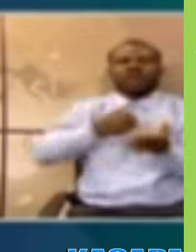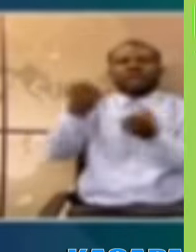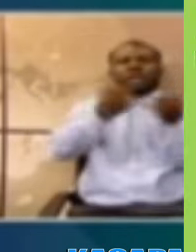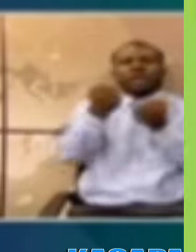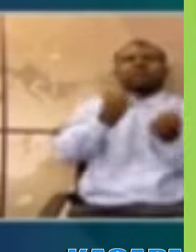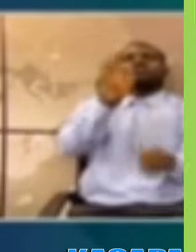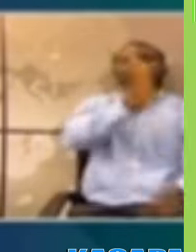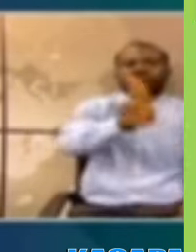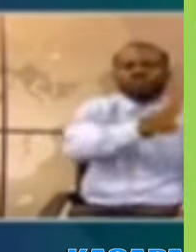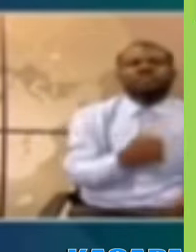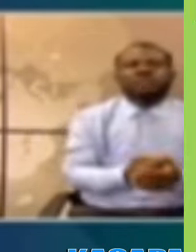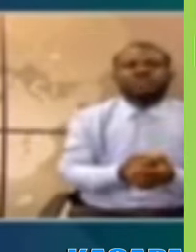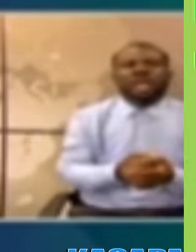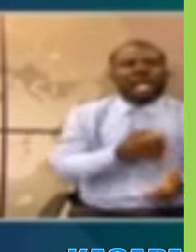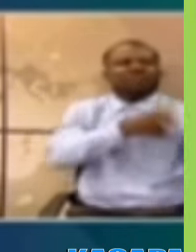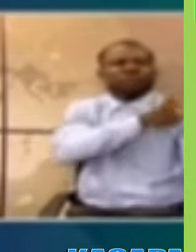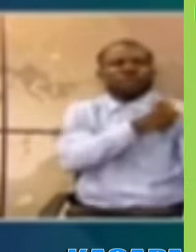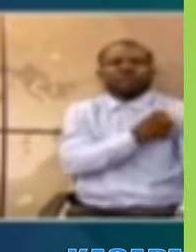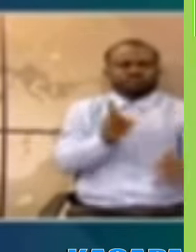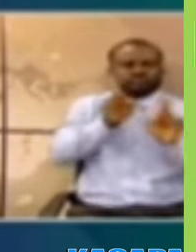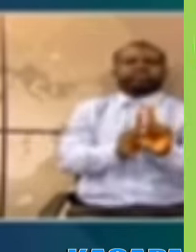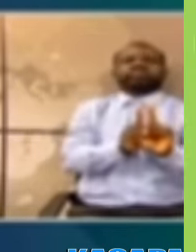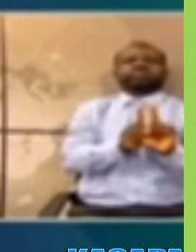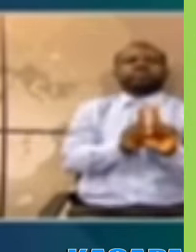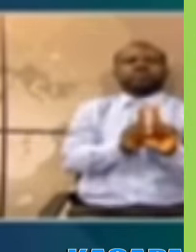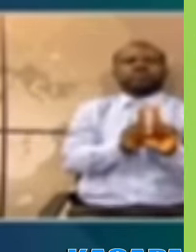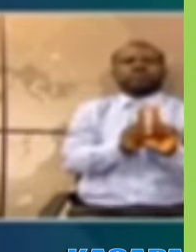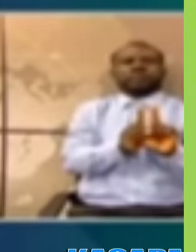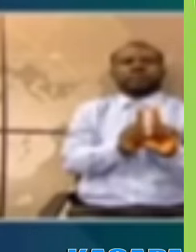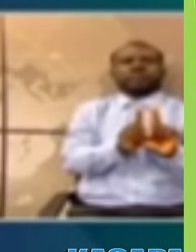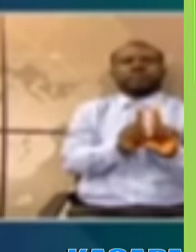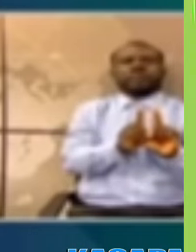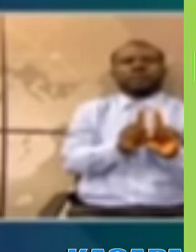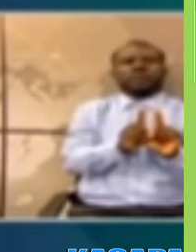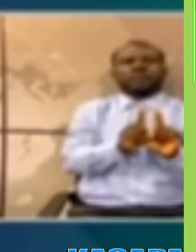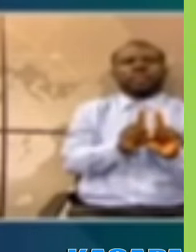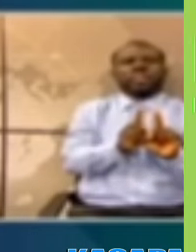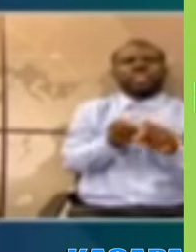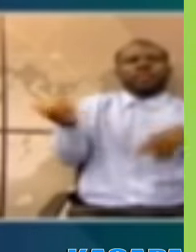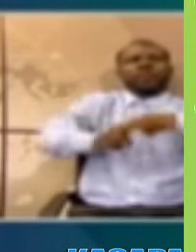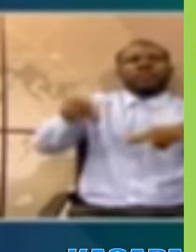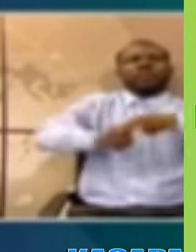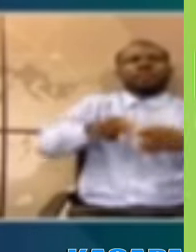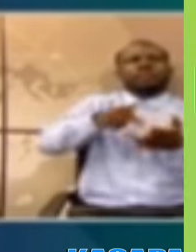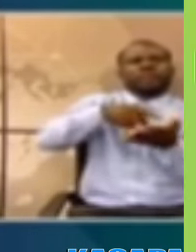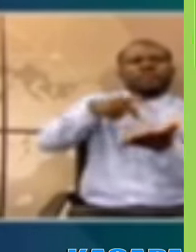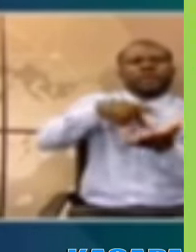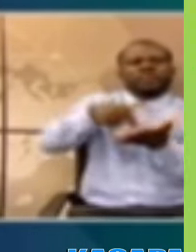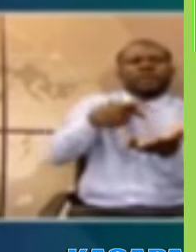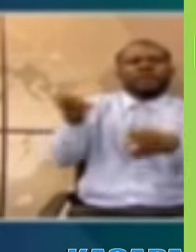Okay. Our police security by good energy. All the allowances, they are taking it. Okay. They are taking all the